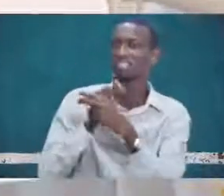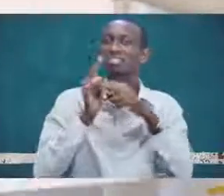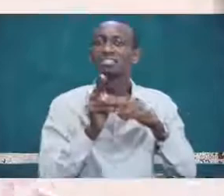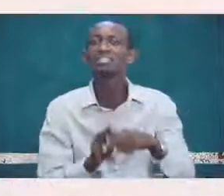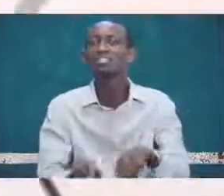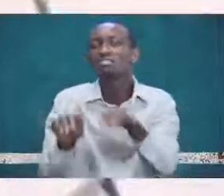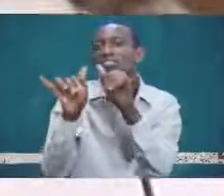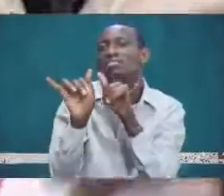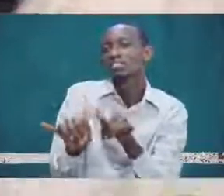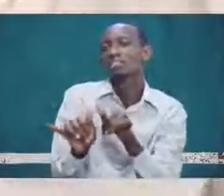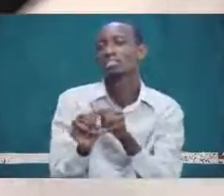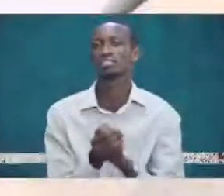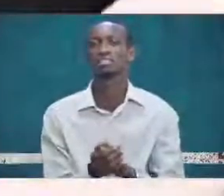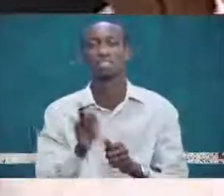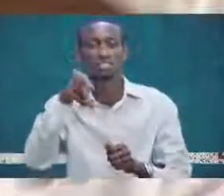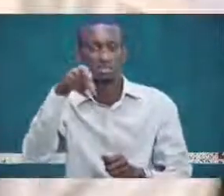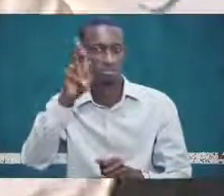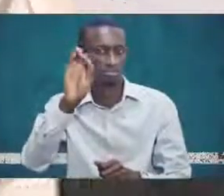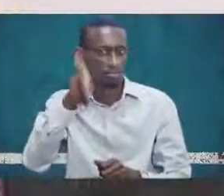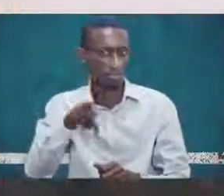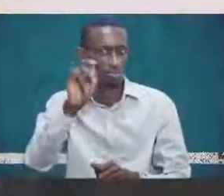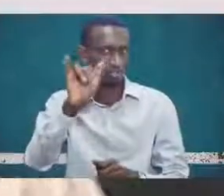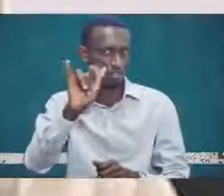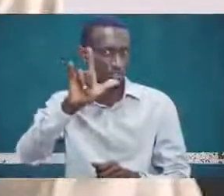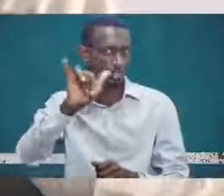proportionality. Okay? Now,